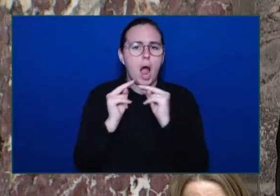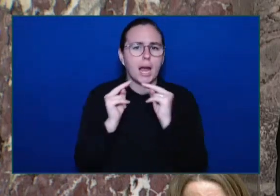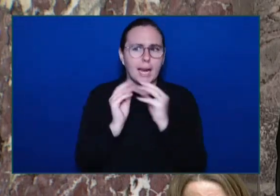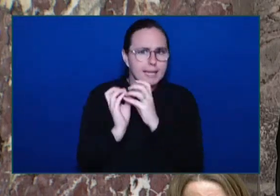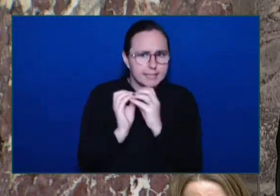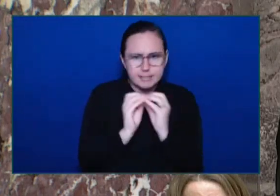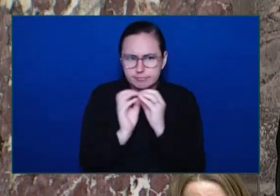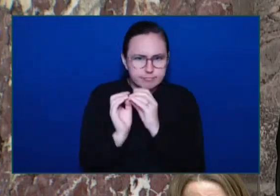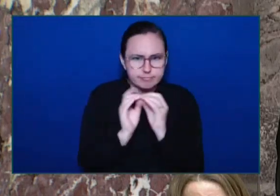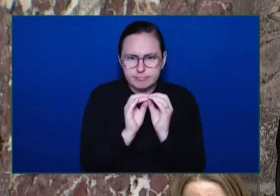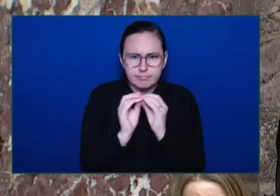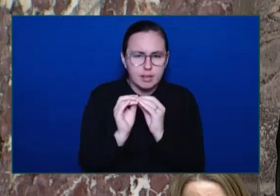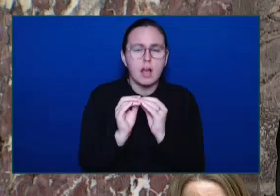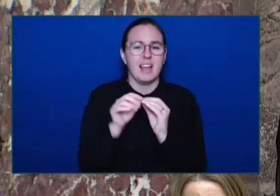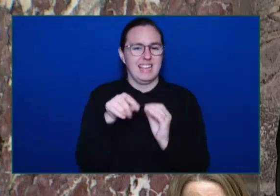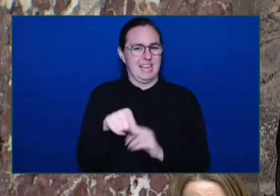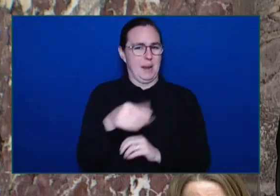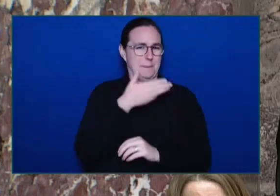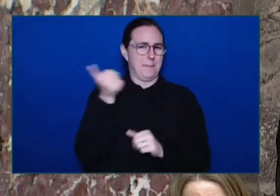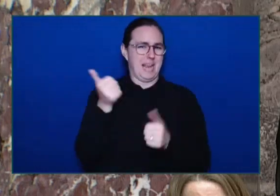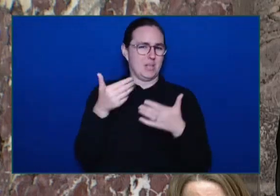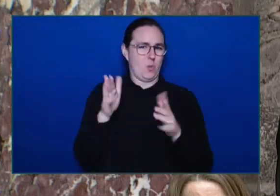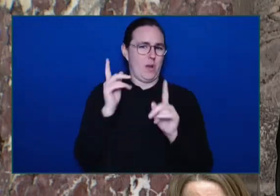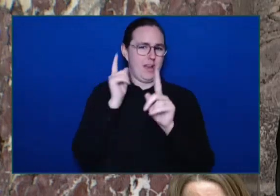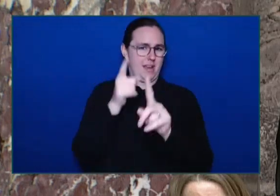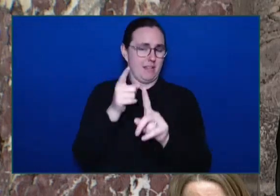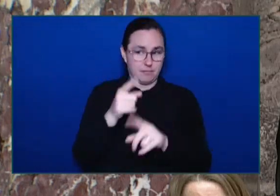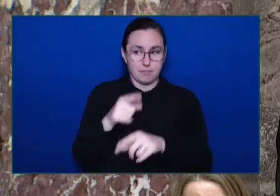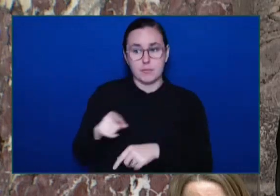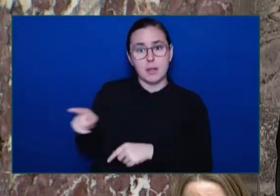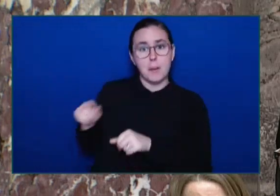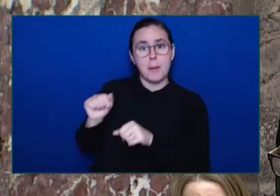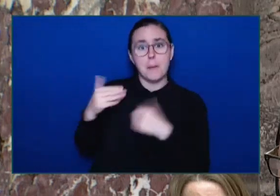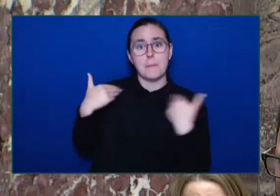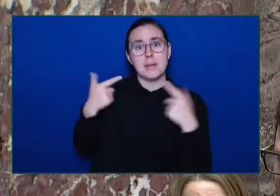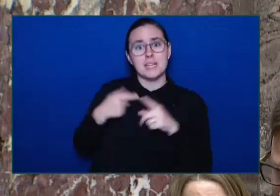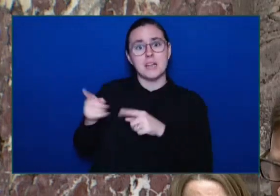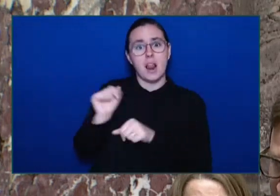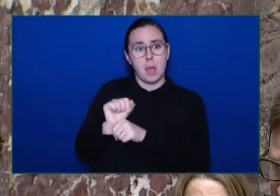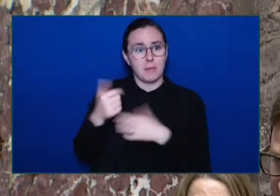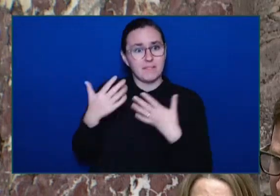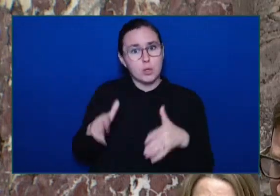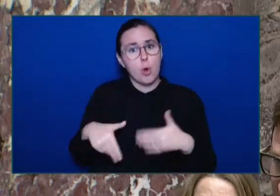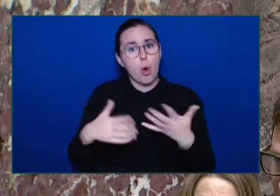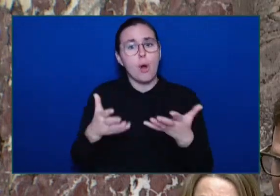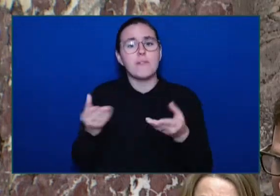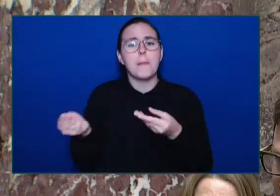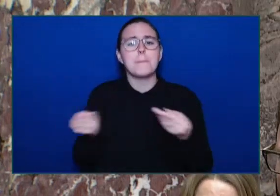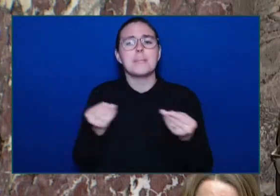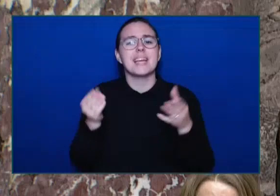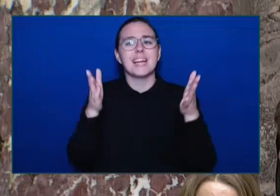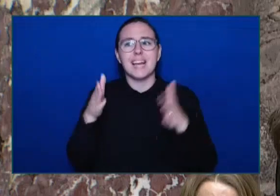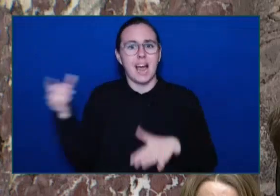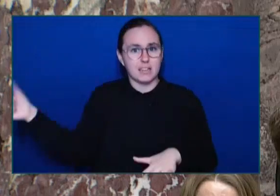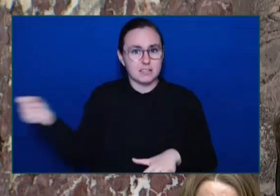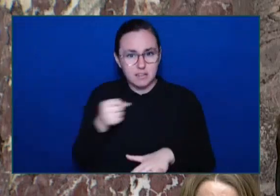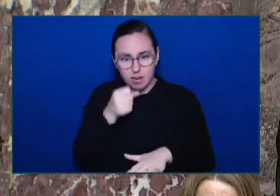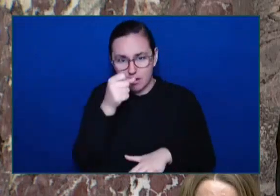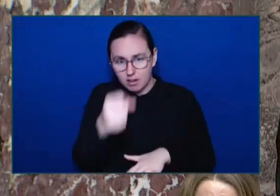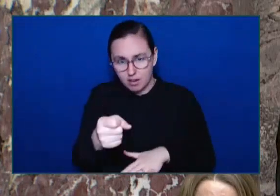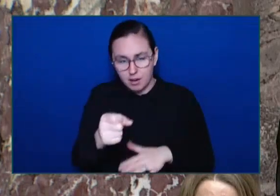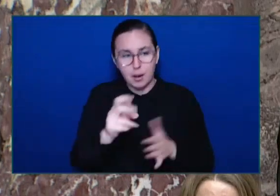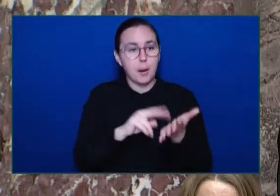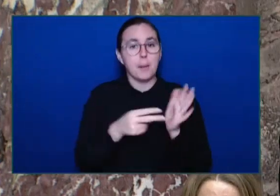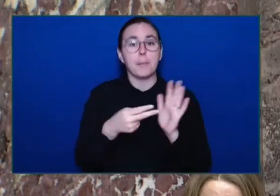skilled mediator to get them there, and that's what we hope both parties agree to and succeed at the bargaining table to get a lasting